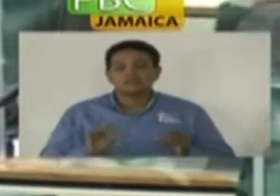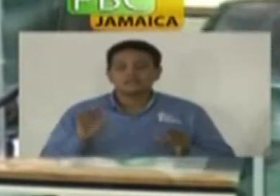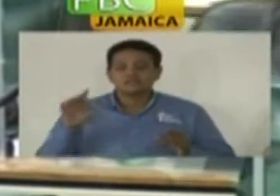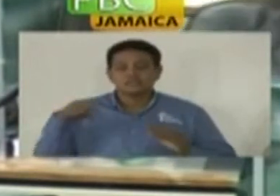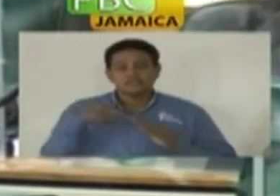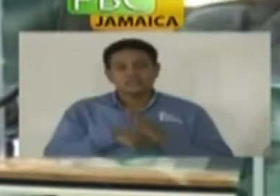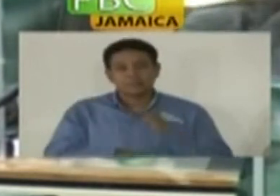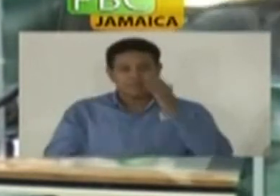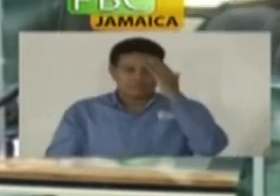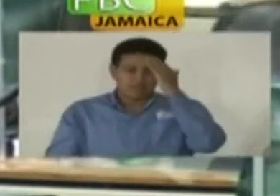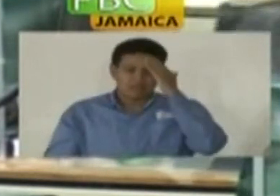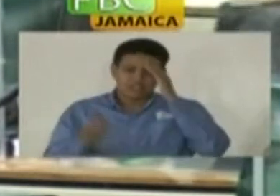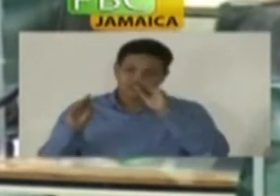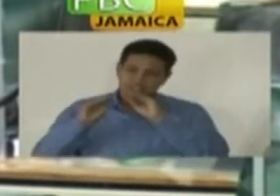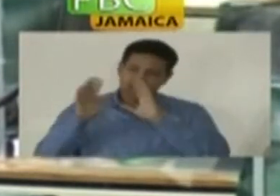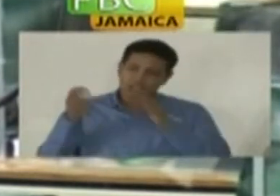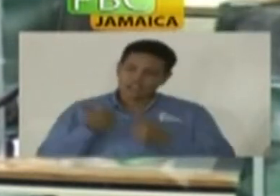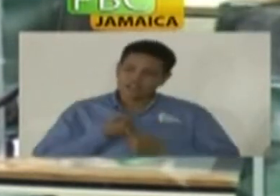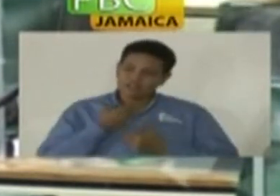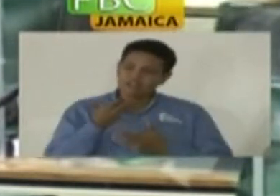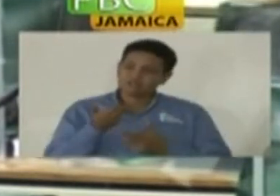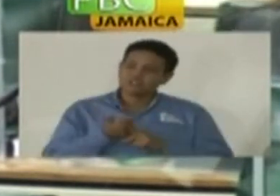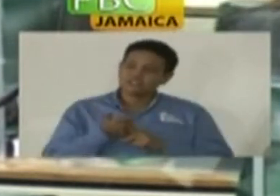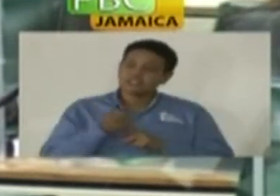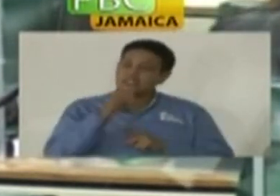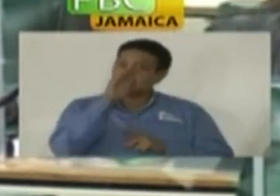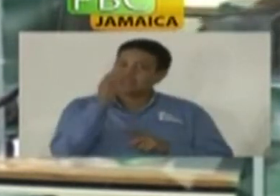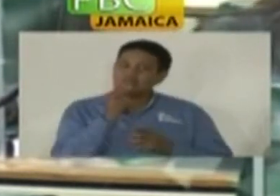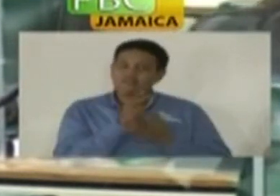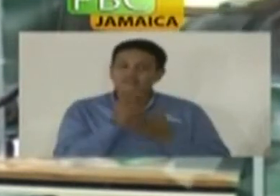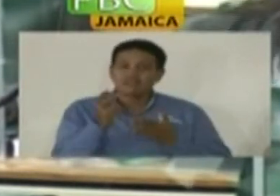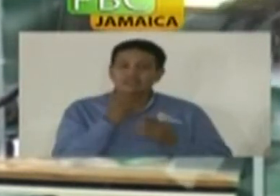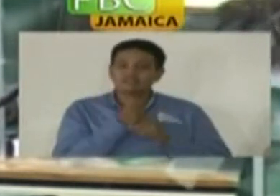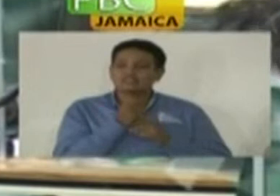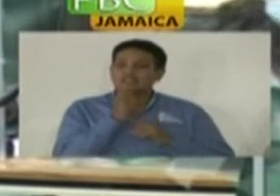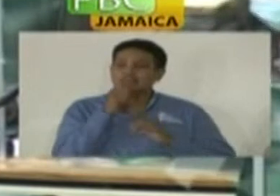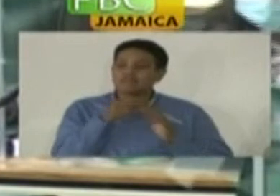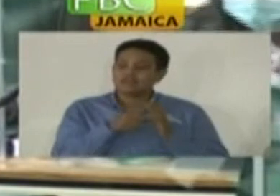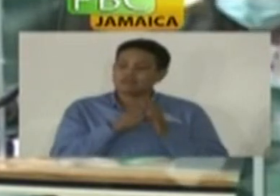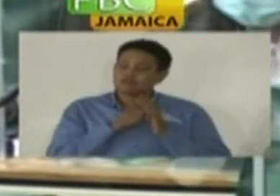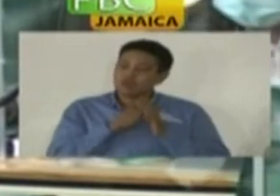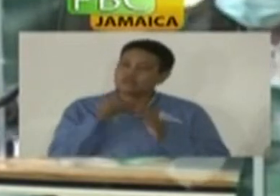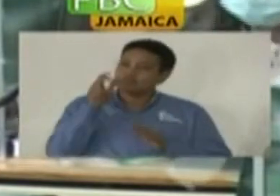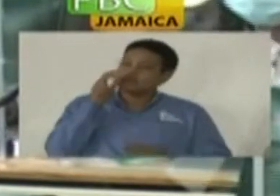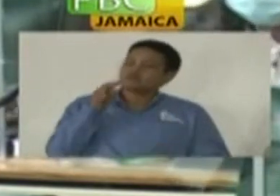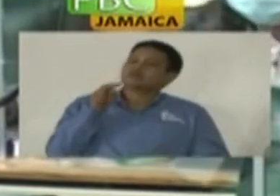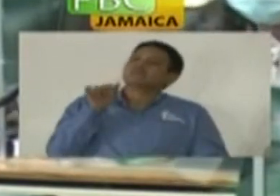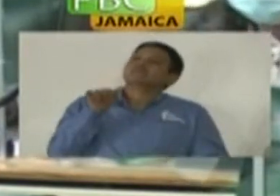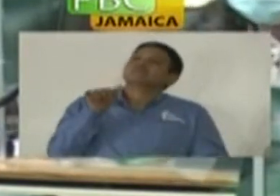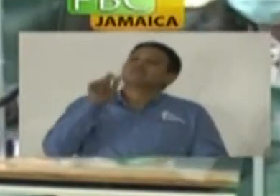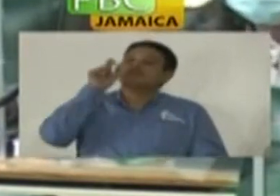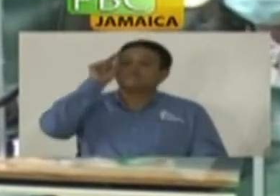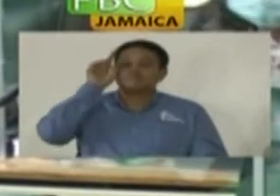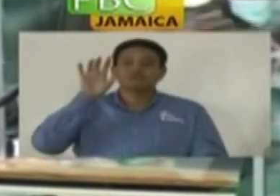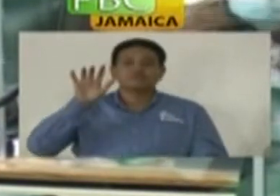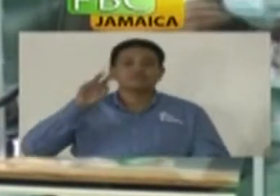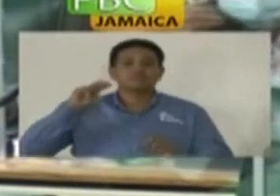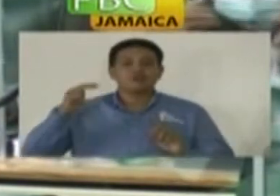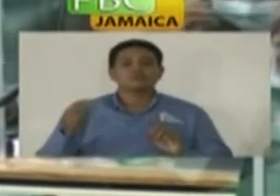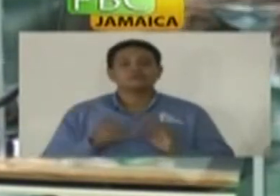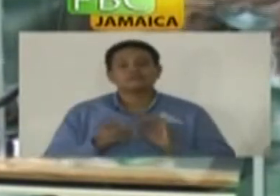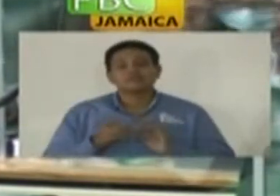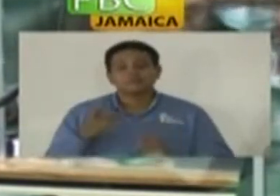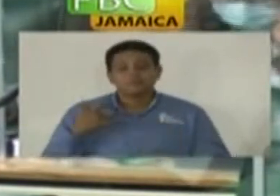of knowledge, his clarity of expression never fails to impress and to settle outstanding issues in the minds of